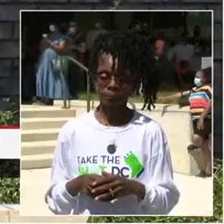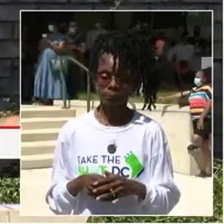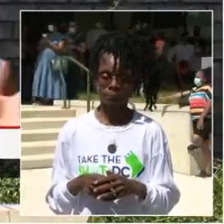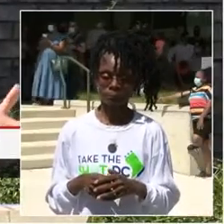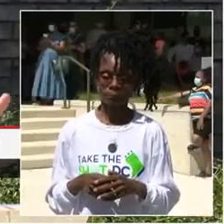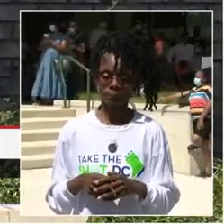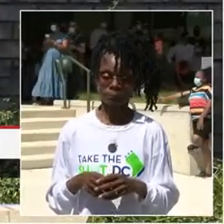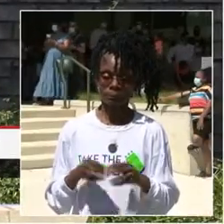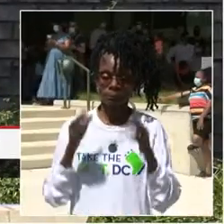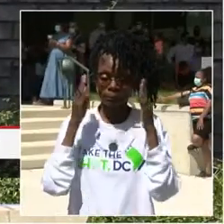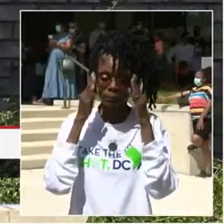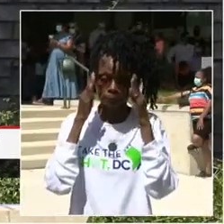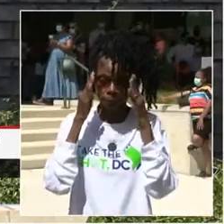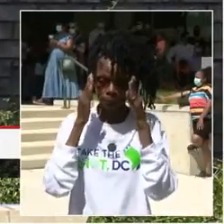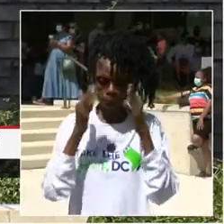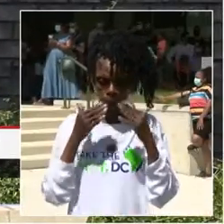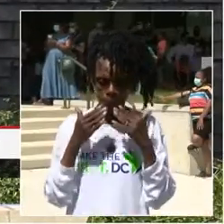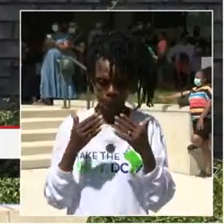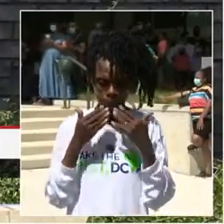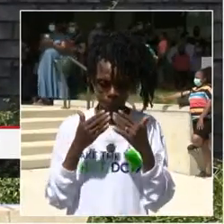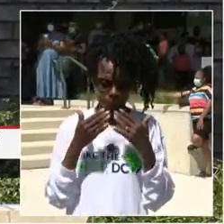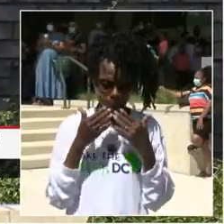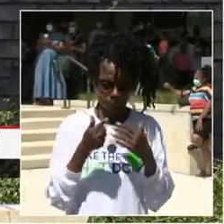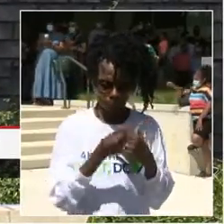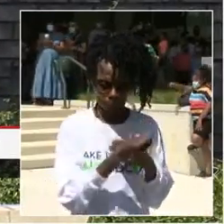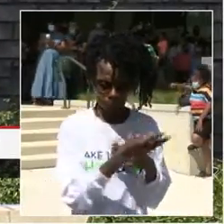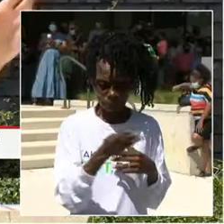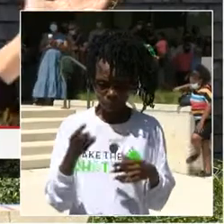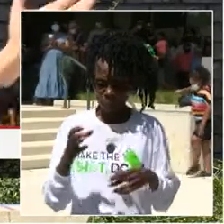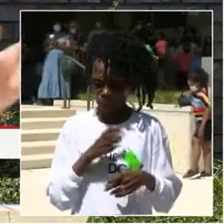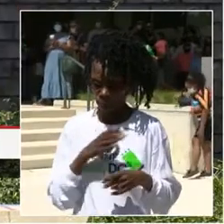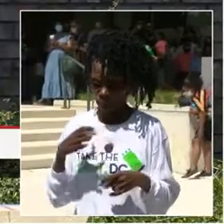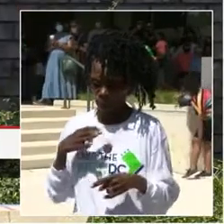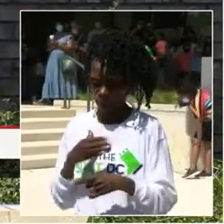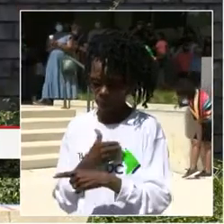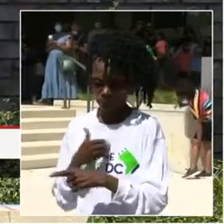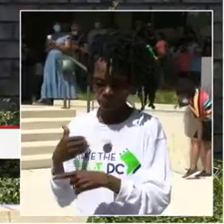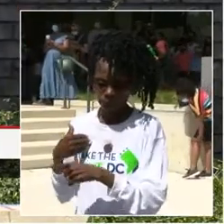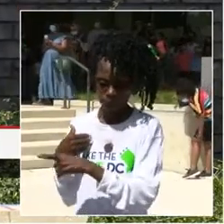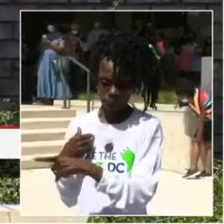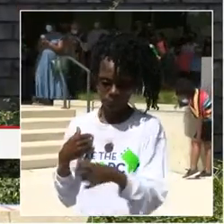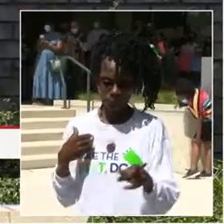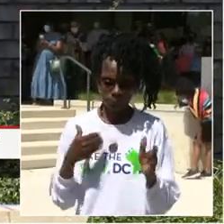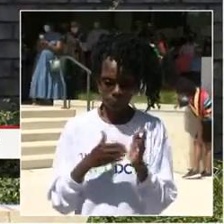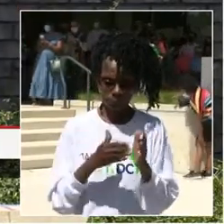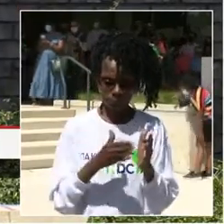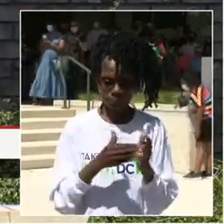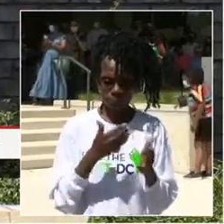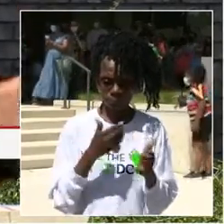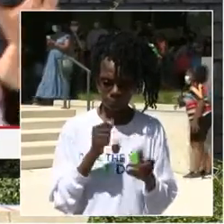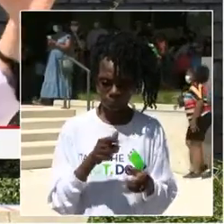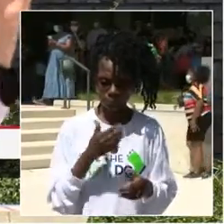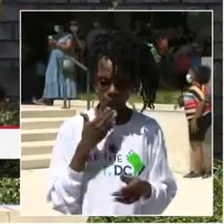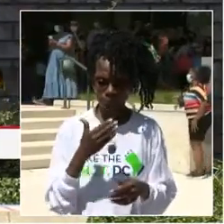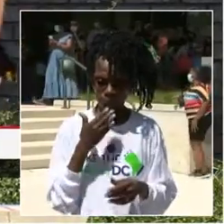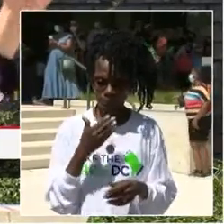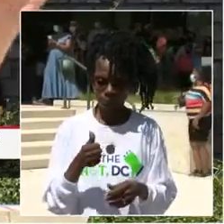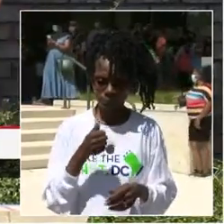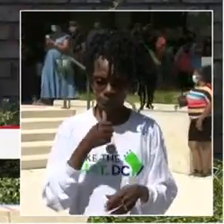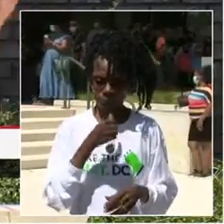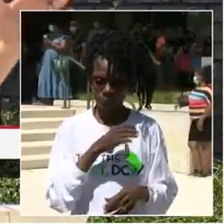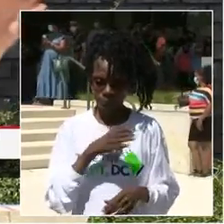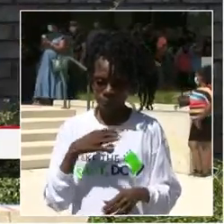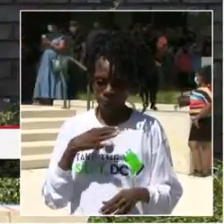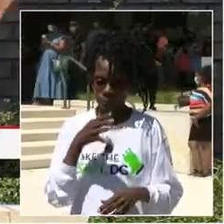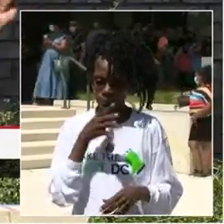I'm grateful to be joined by several of my council members. The mayor introduced them, but I also want to again thank Councilmember Brooke Pinto for being here. We're at the point where kind of Ward